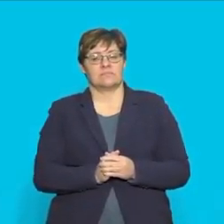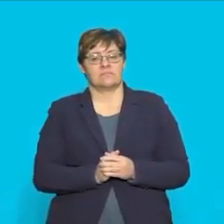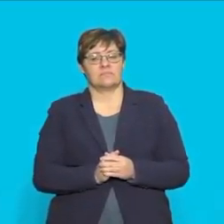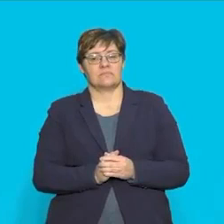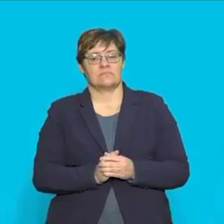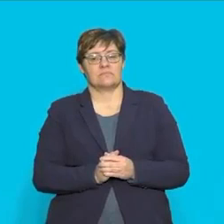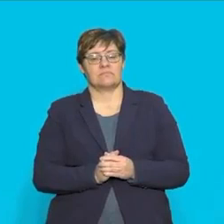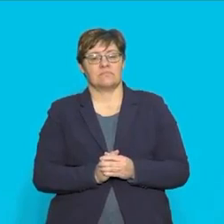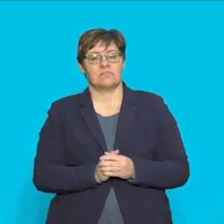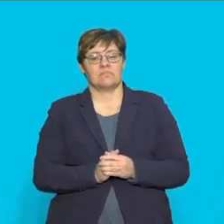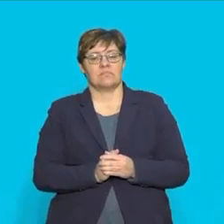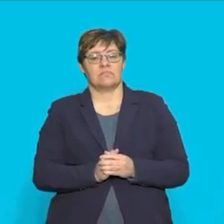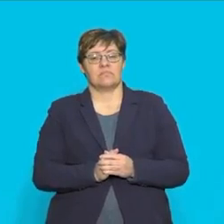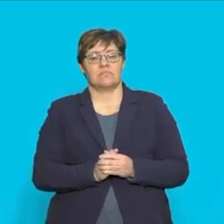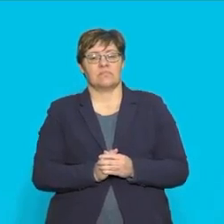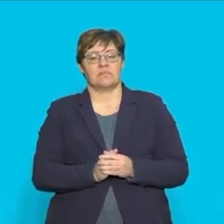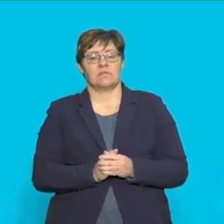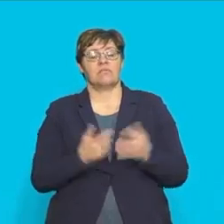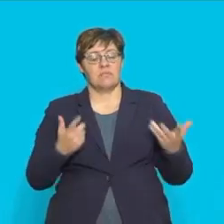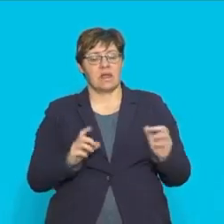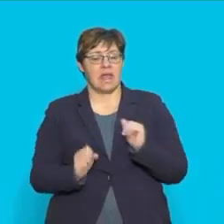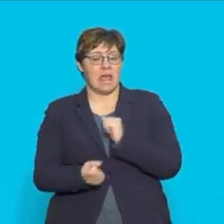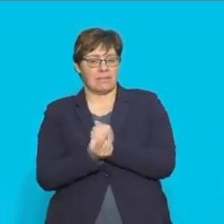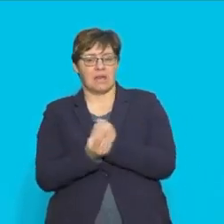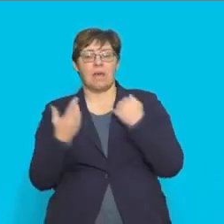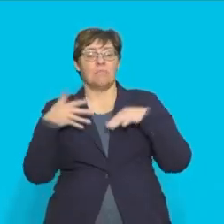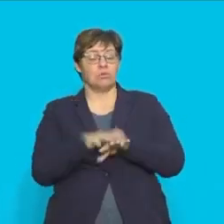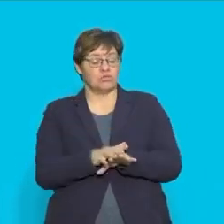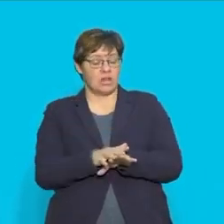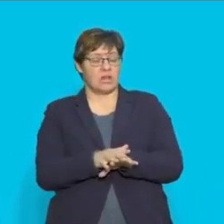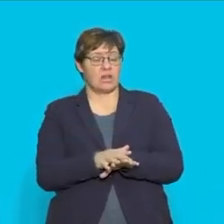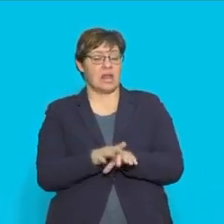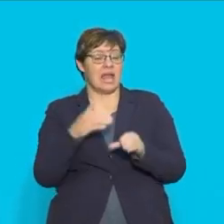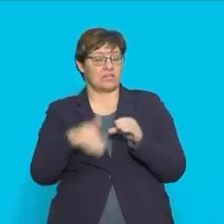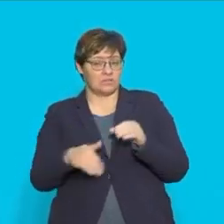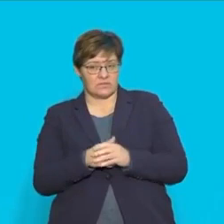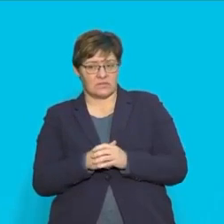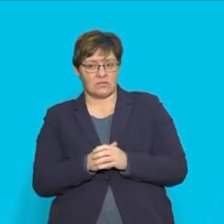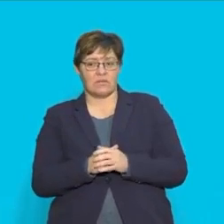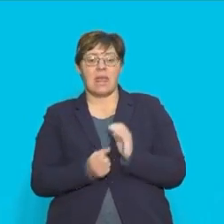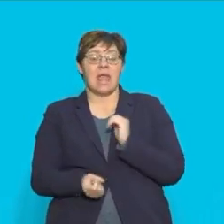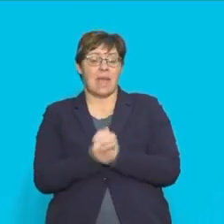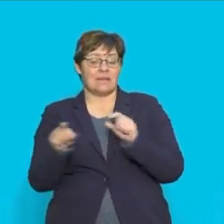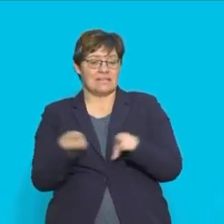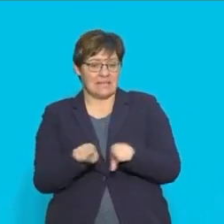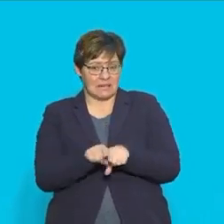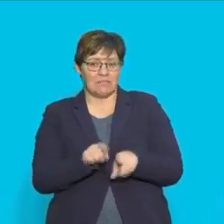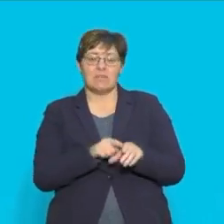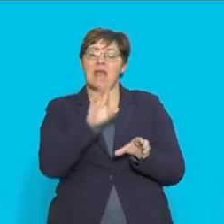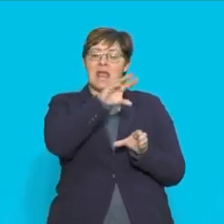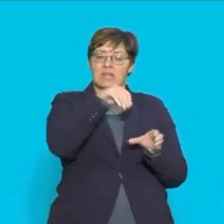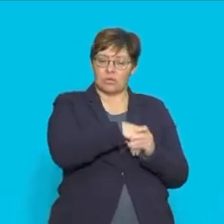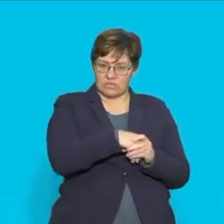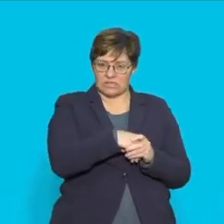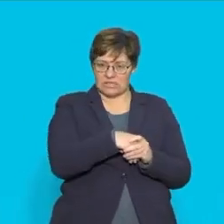Okay. And this is mutually inclusive, which happens mutually exclusive. They don't happen at the same